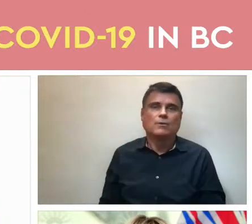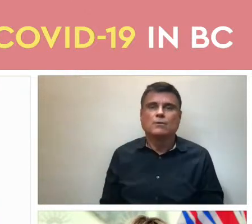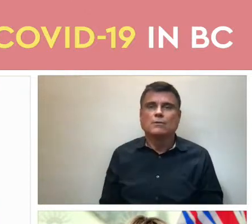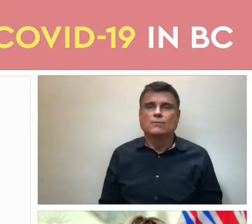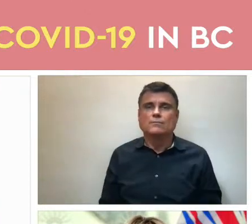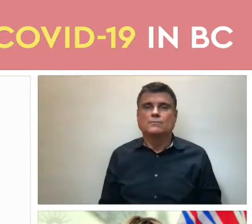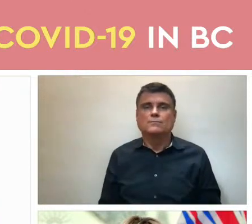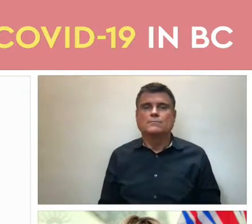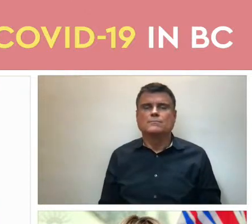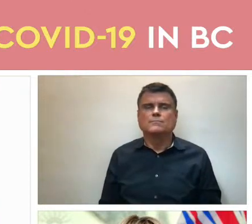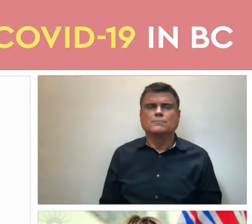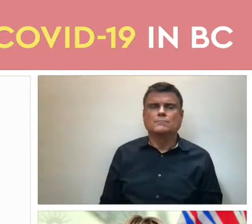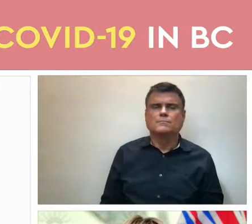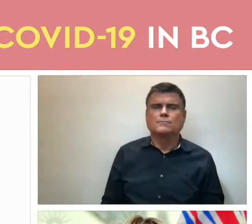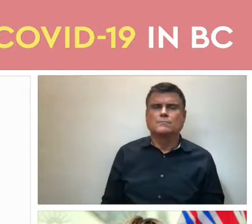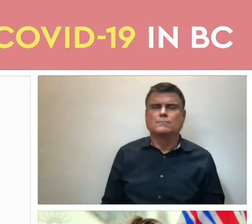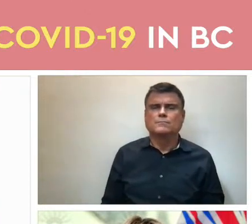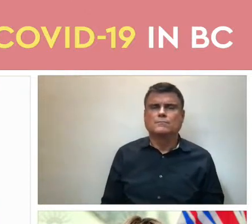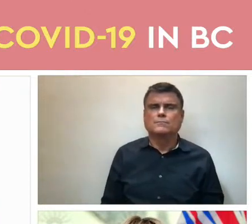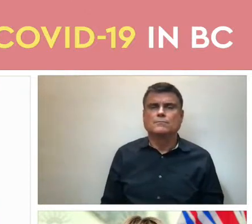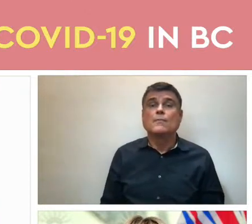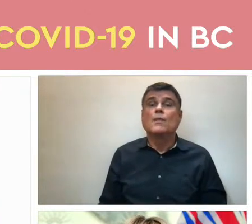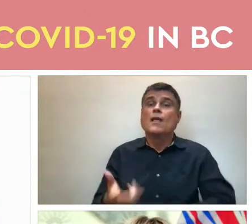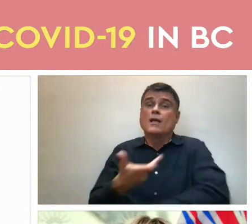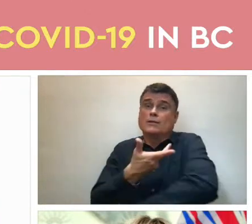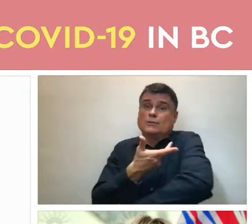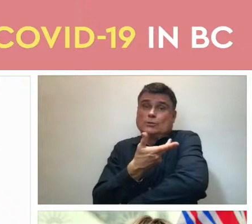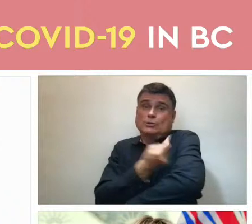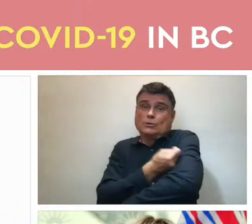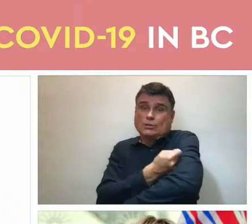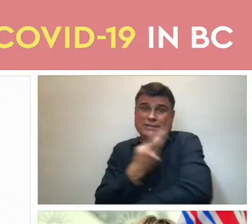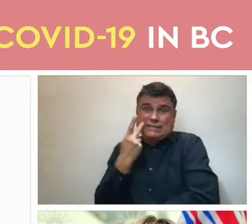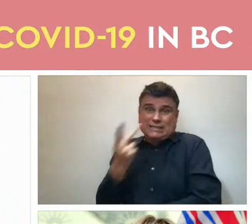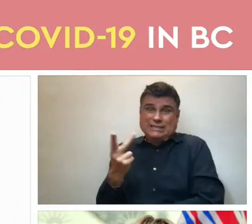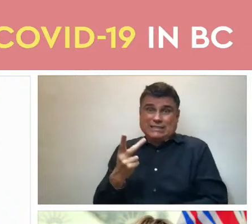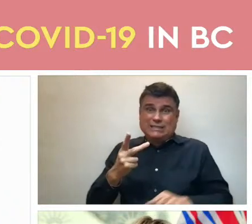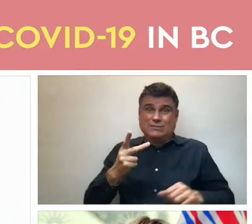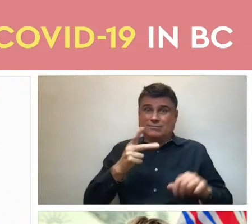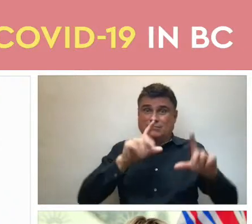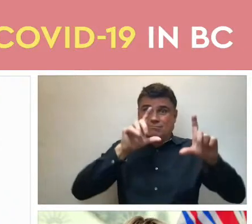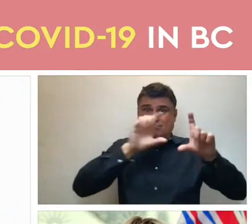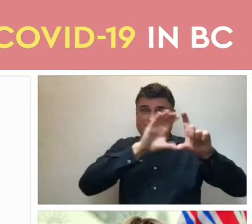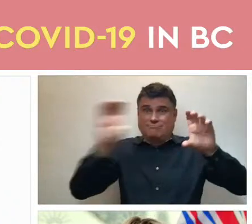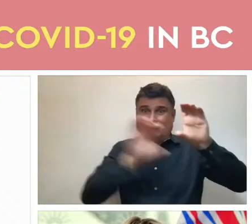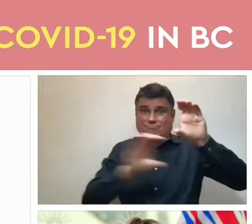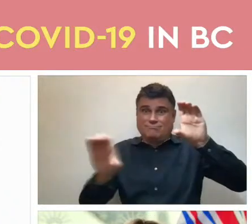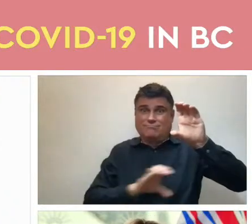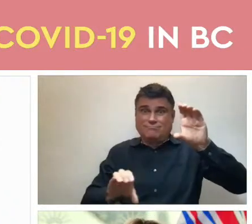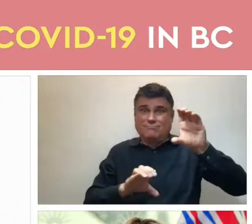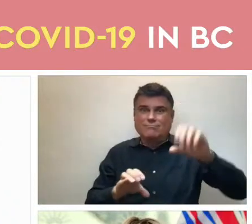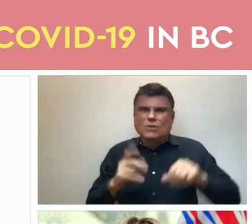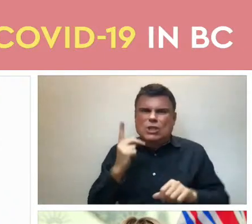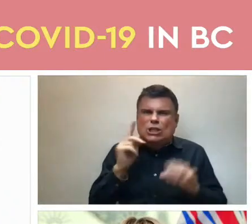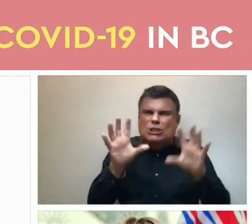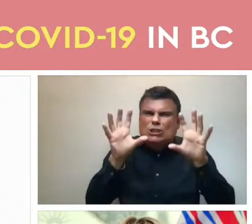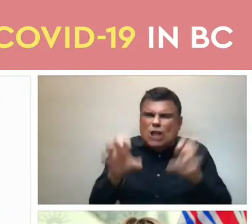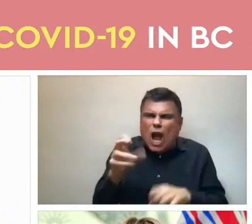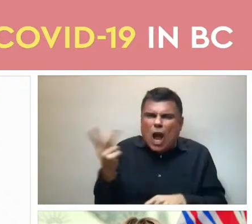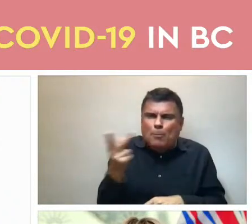age and dose number, the dose 3 is on there now as the darkest purple line. We can see that as of